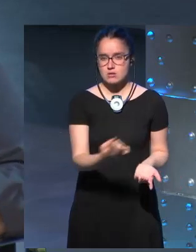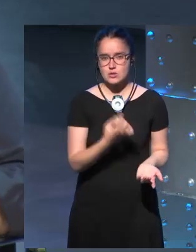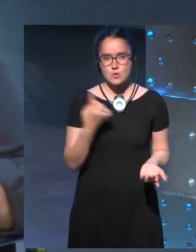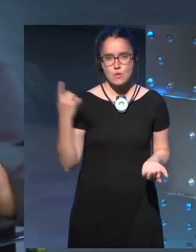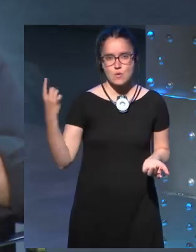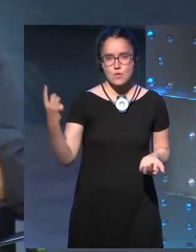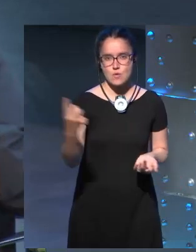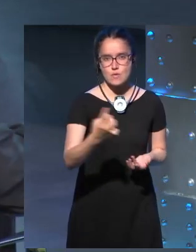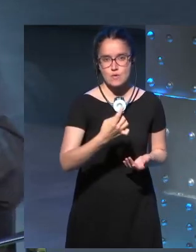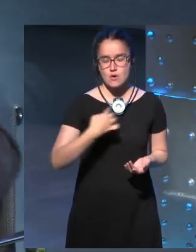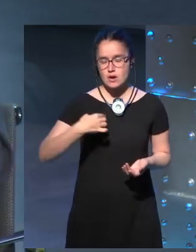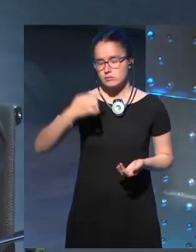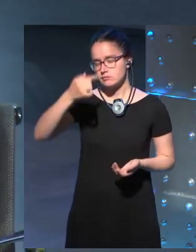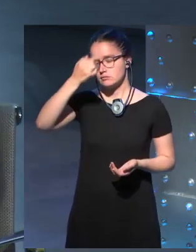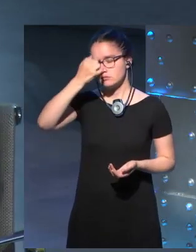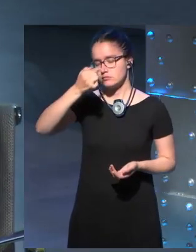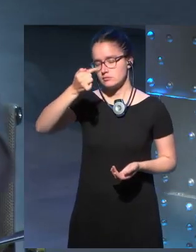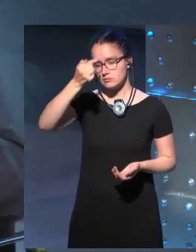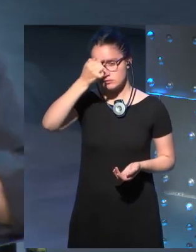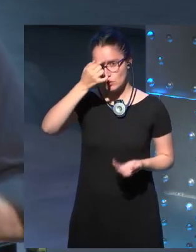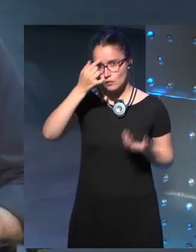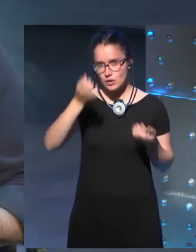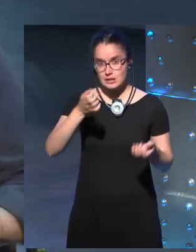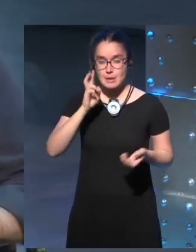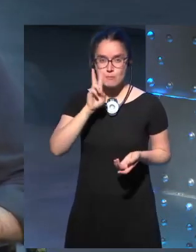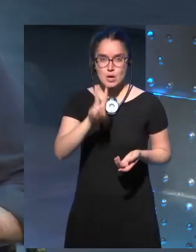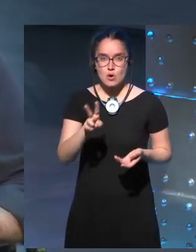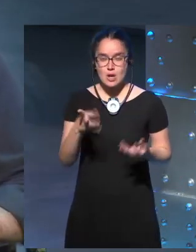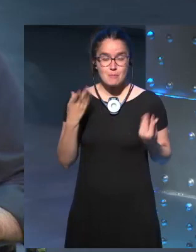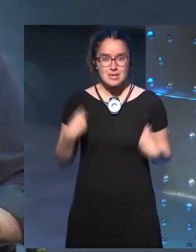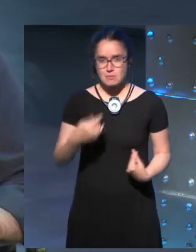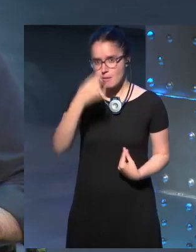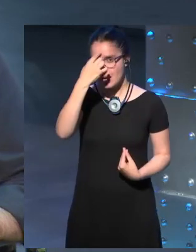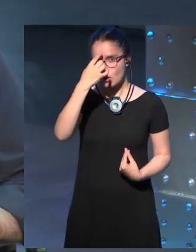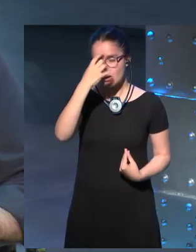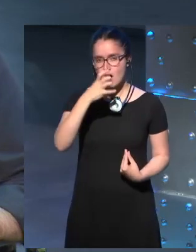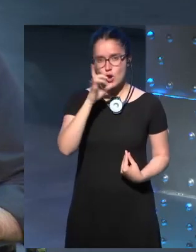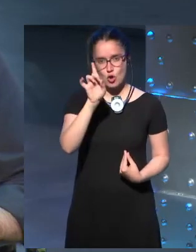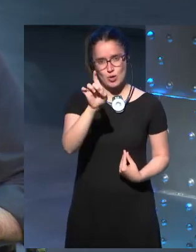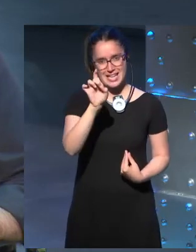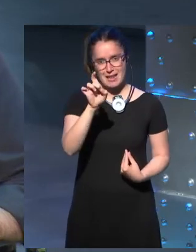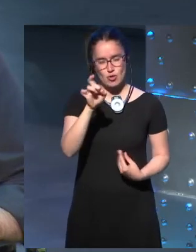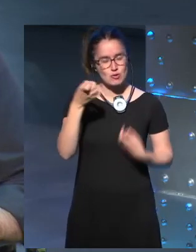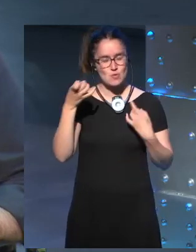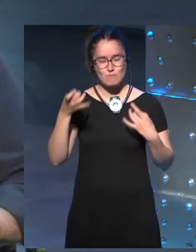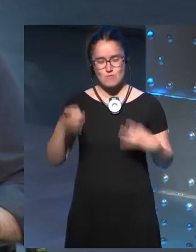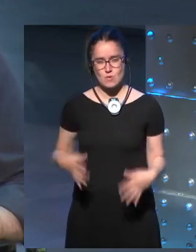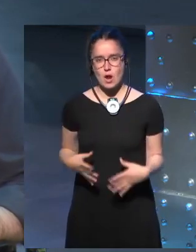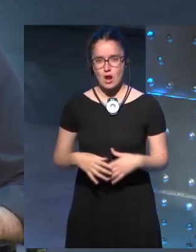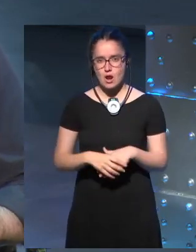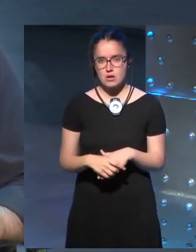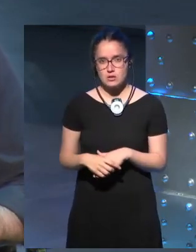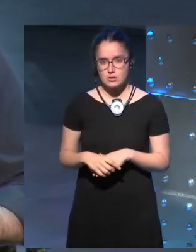there, and I see the same melancholy in him as a coach. He's